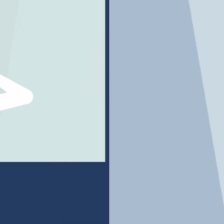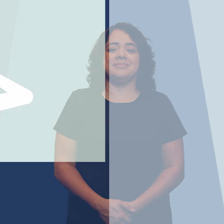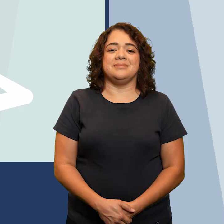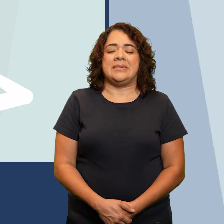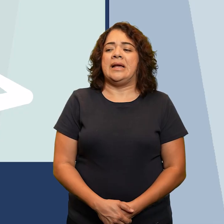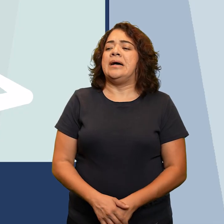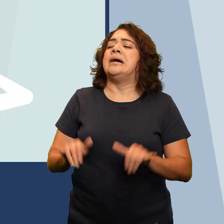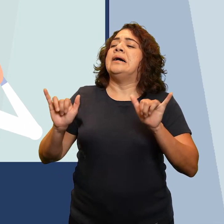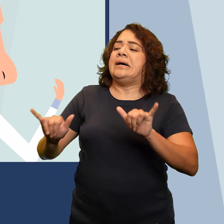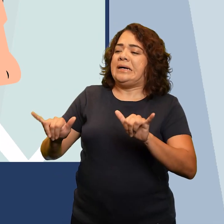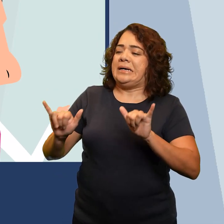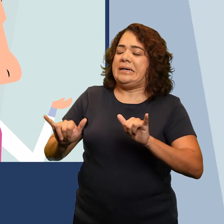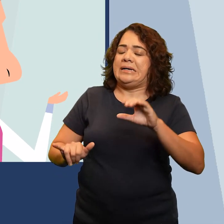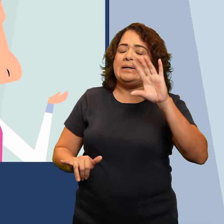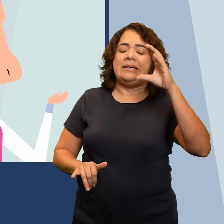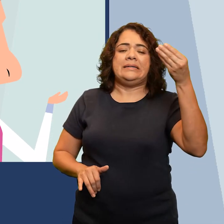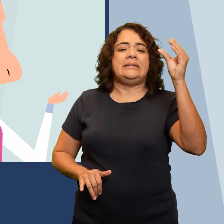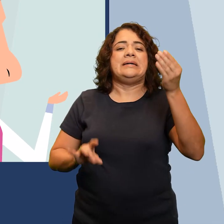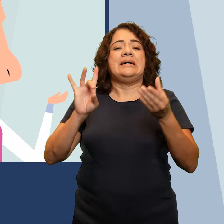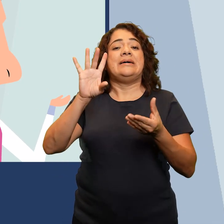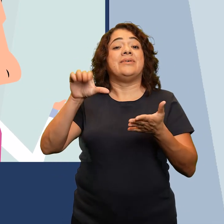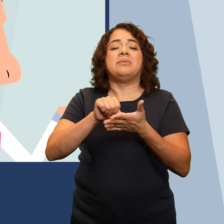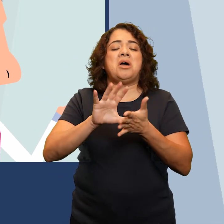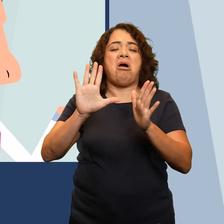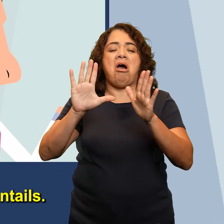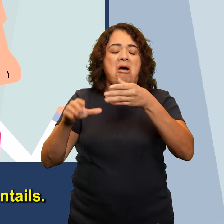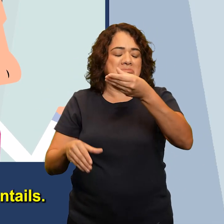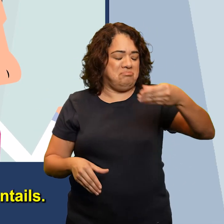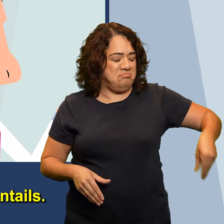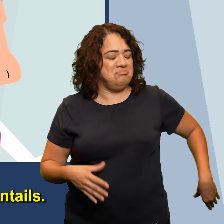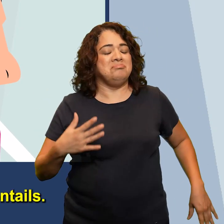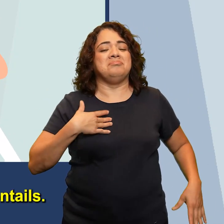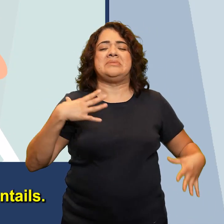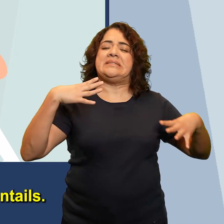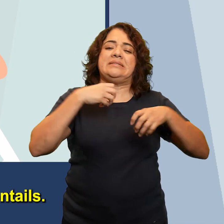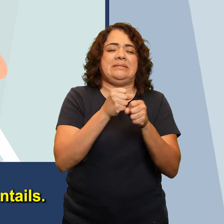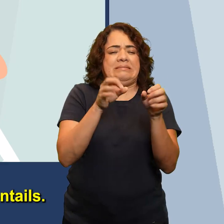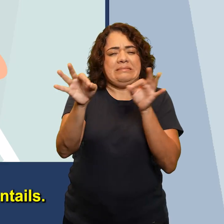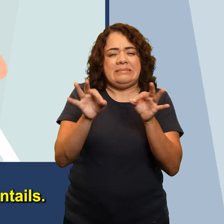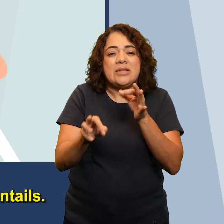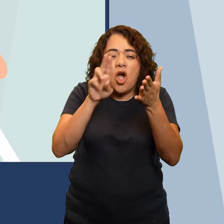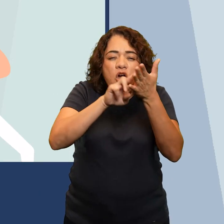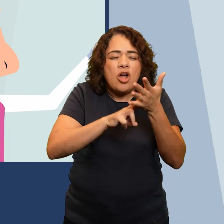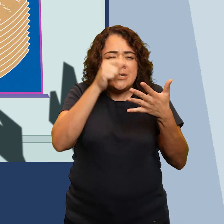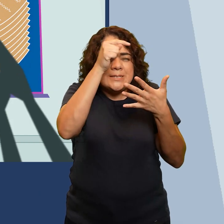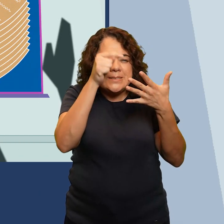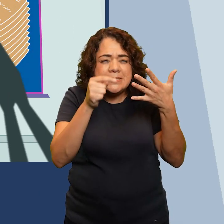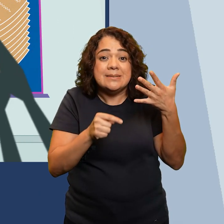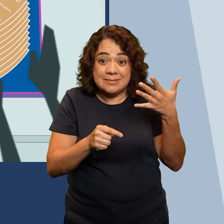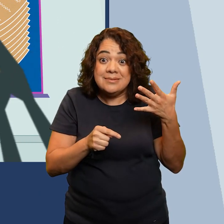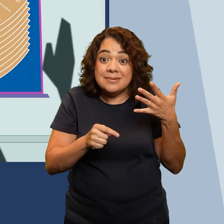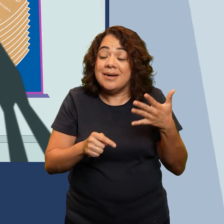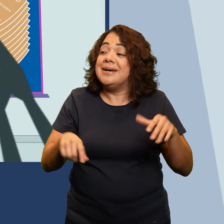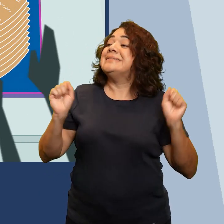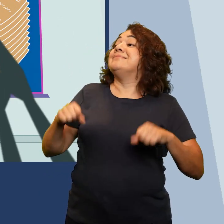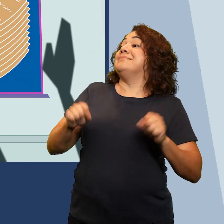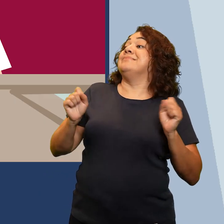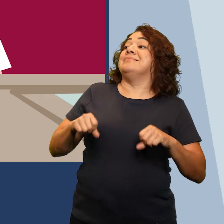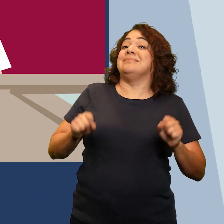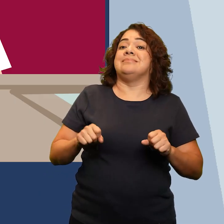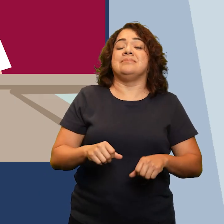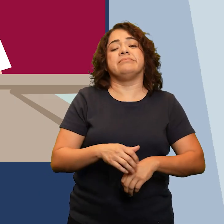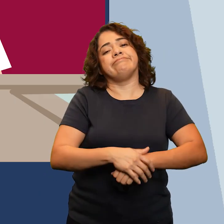All right. Instead, I will give you a very brief overview of what the contract entails.